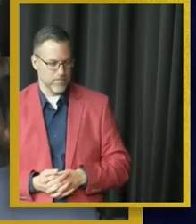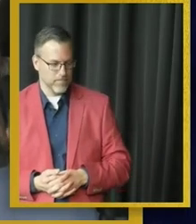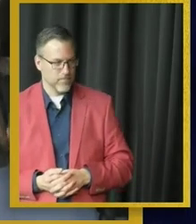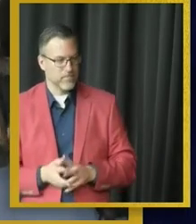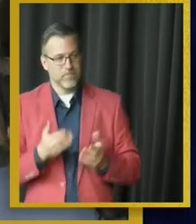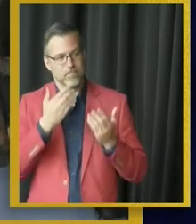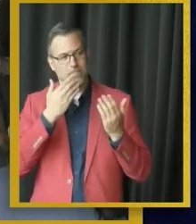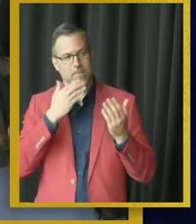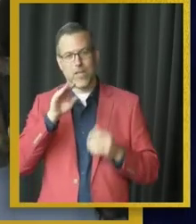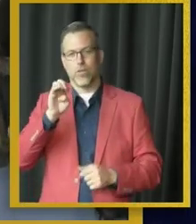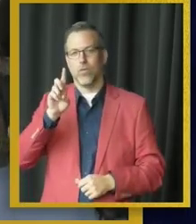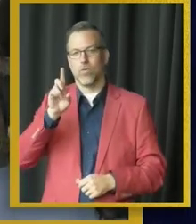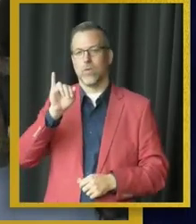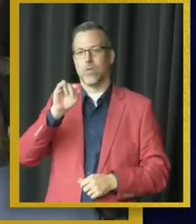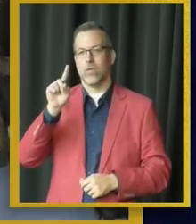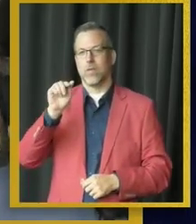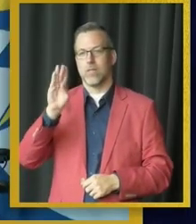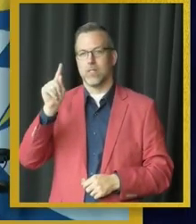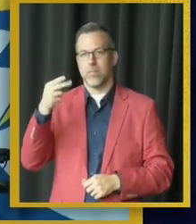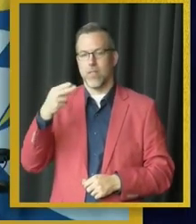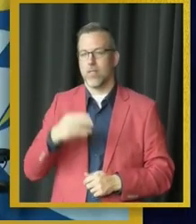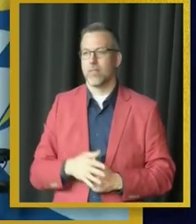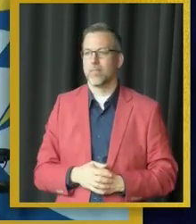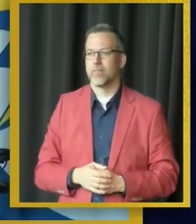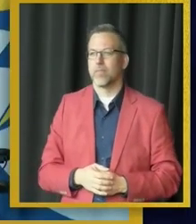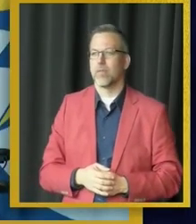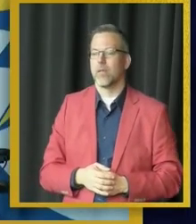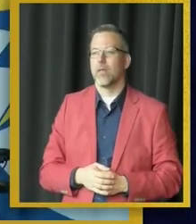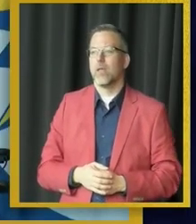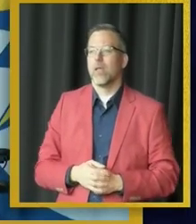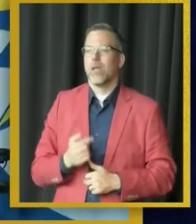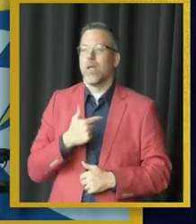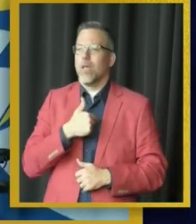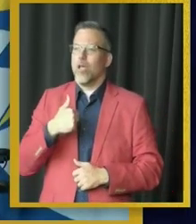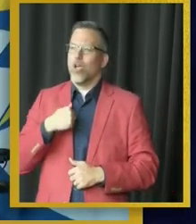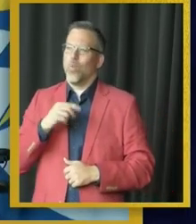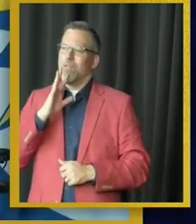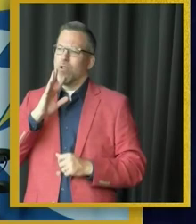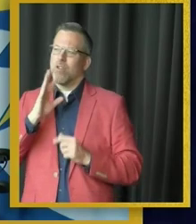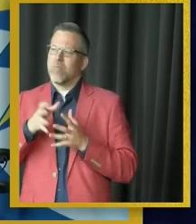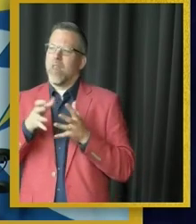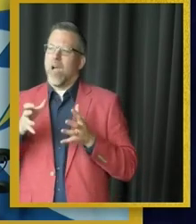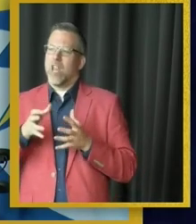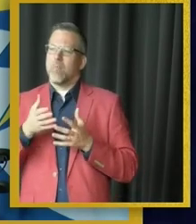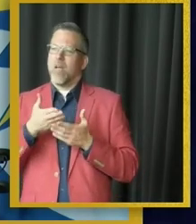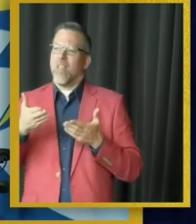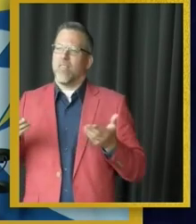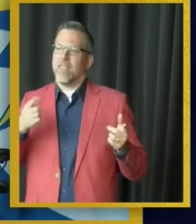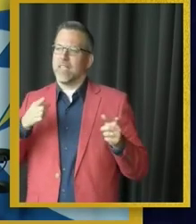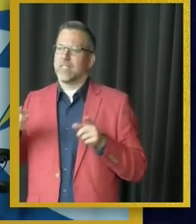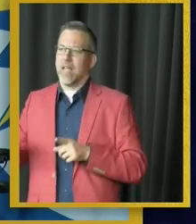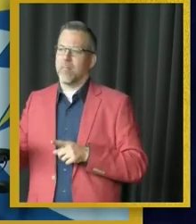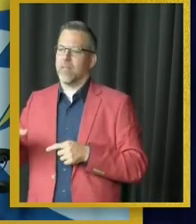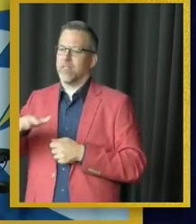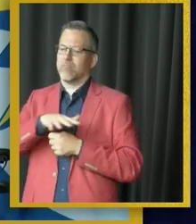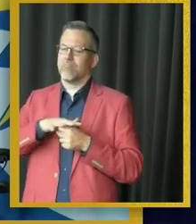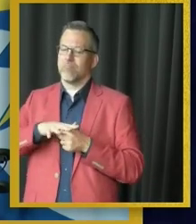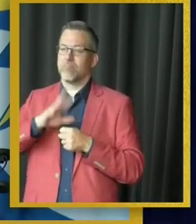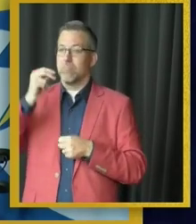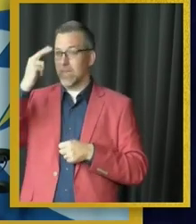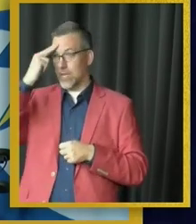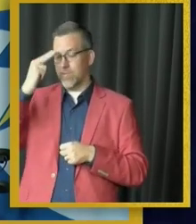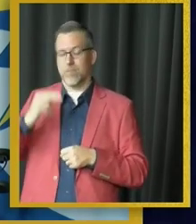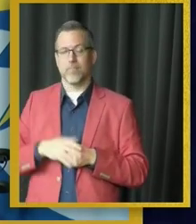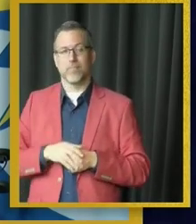Thank you, Elizabeth. Now, we've talked a lot about things happening around Nashville. And one thing that isn't happening is